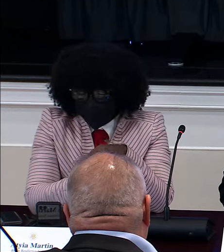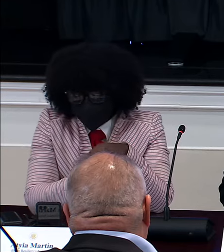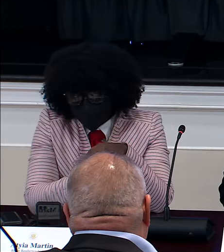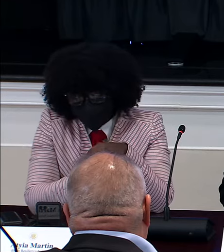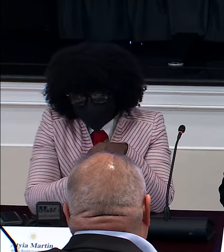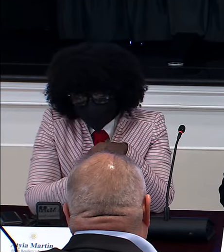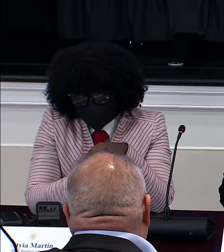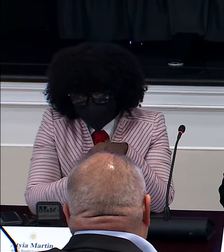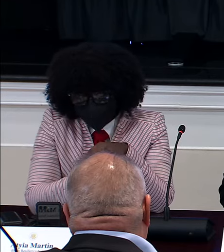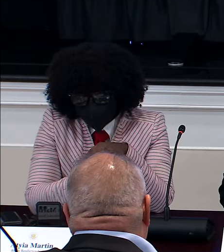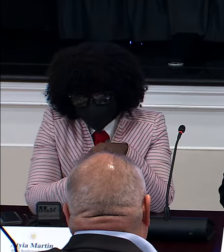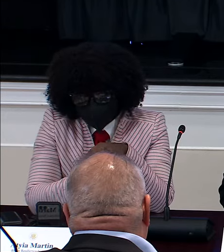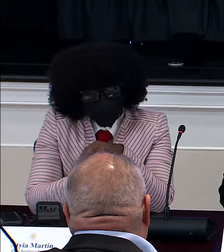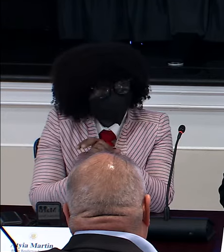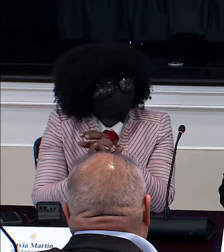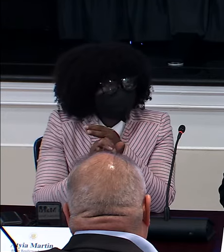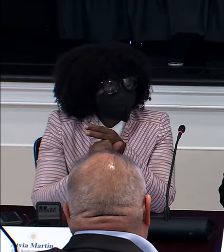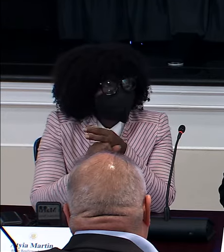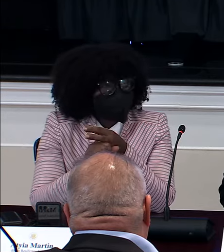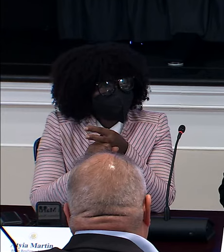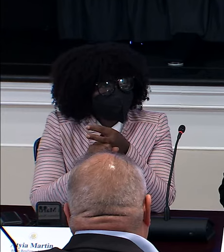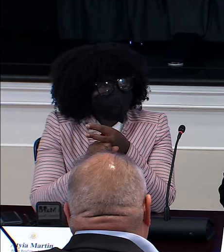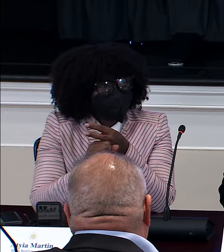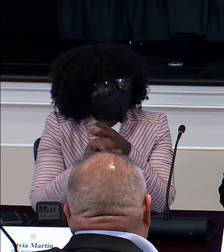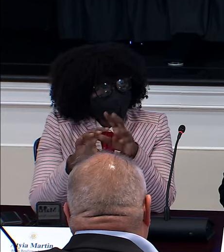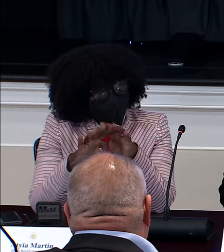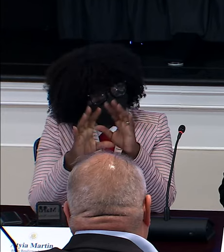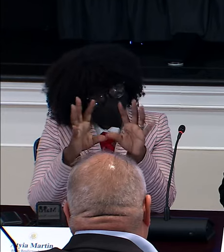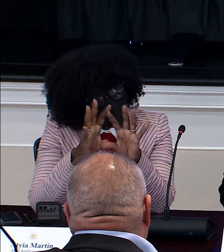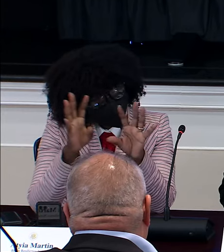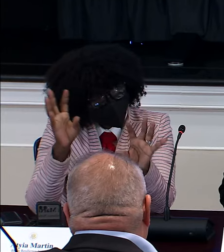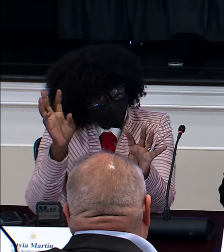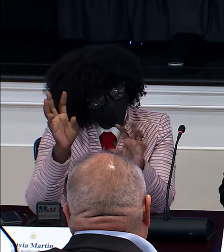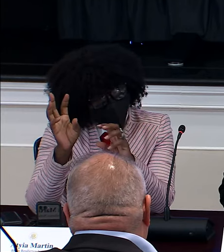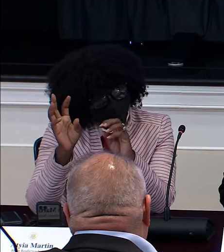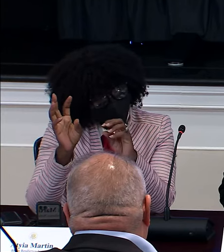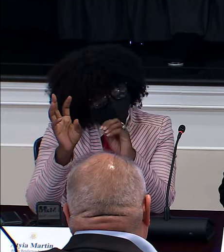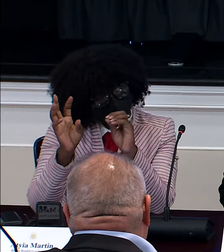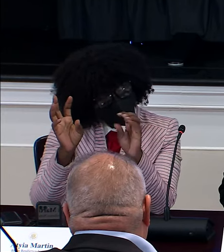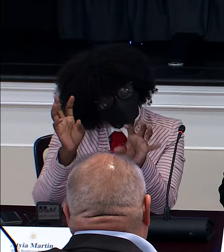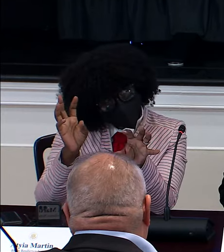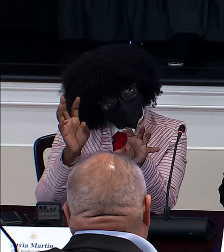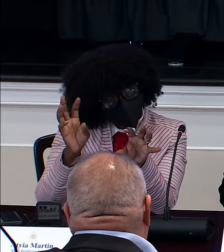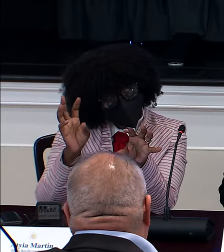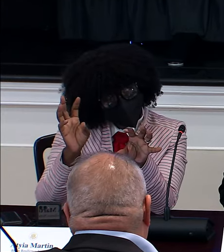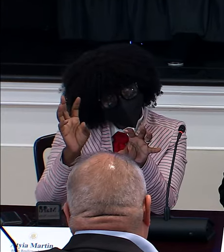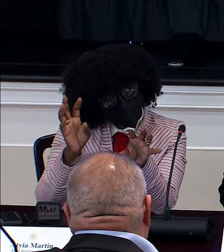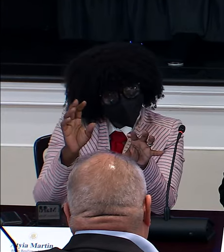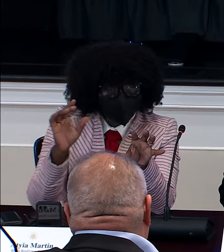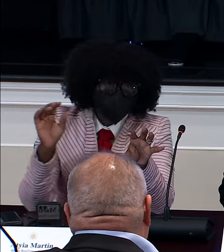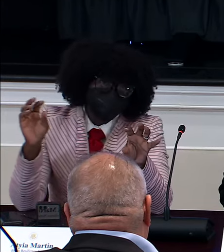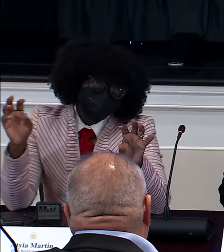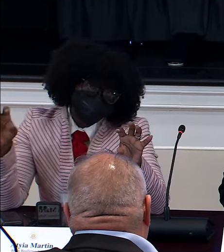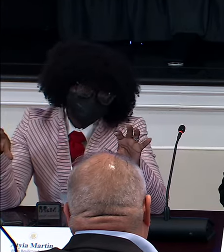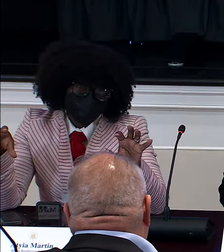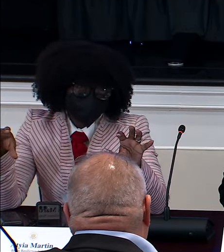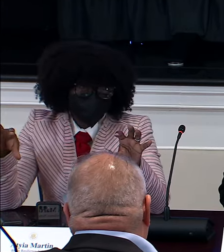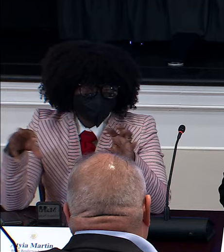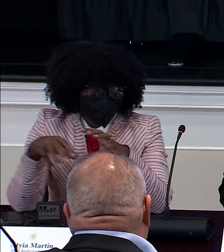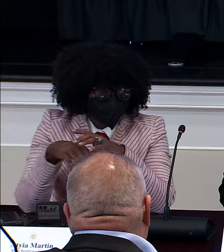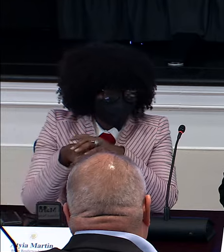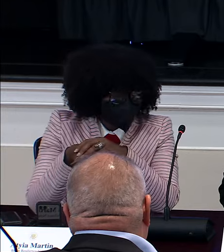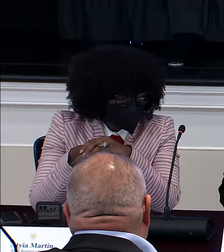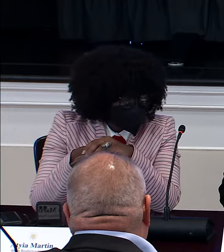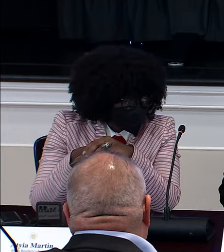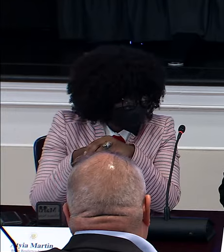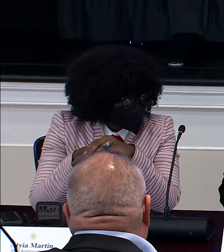second piece that I wanted to mention, kind of if we think about this, kind of 40% in the urban environment, 20%